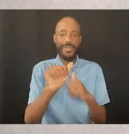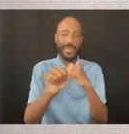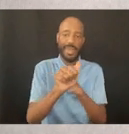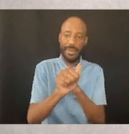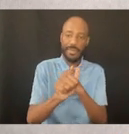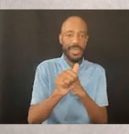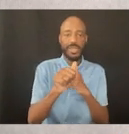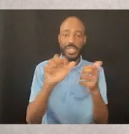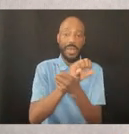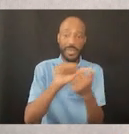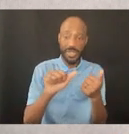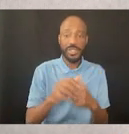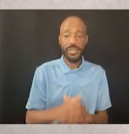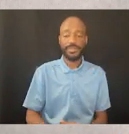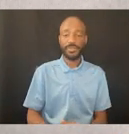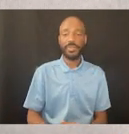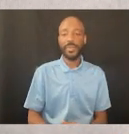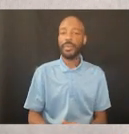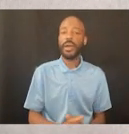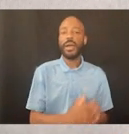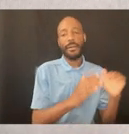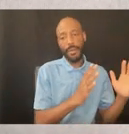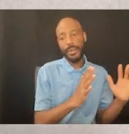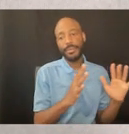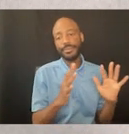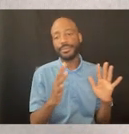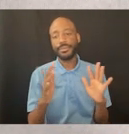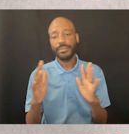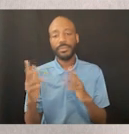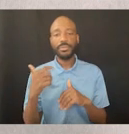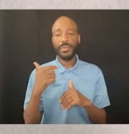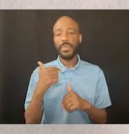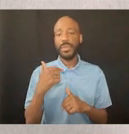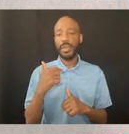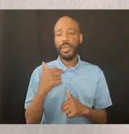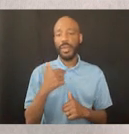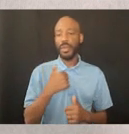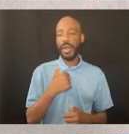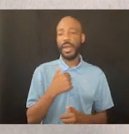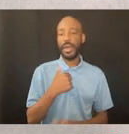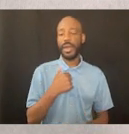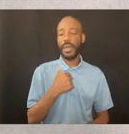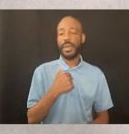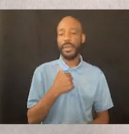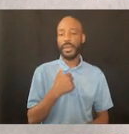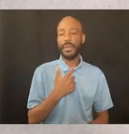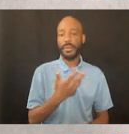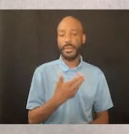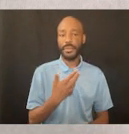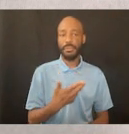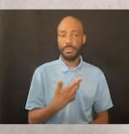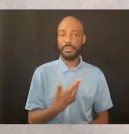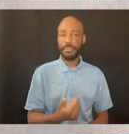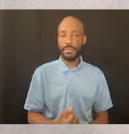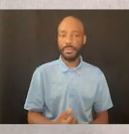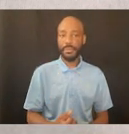But as things progressed, and I saw this, and I sort of envisaged that with the